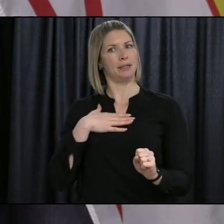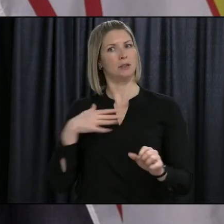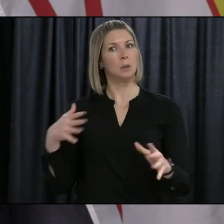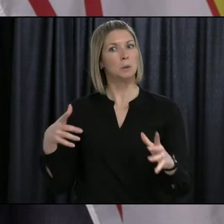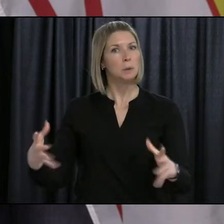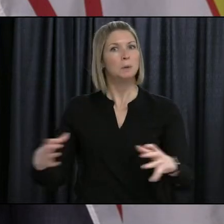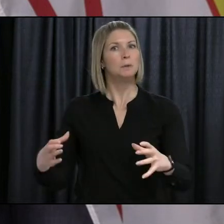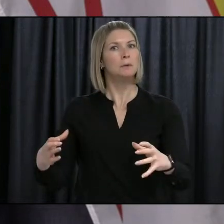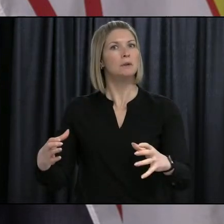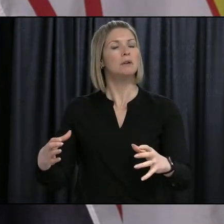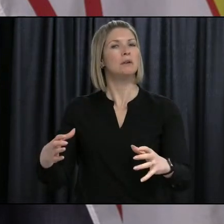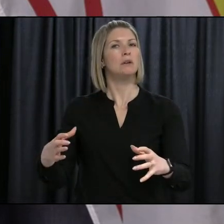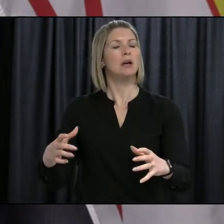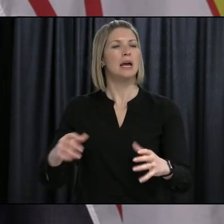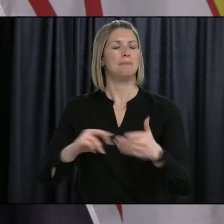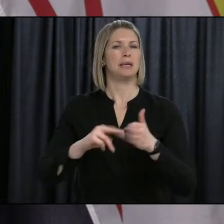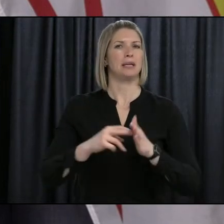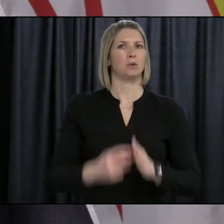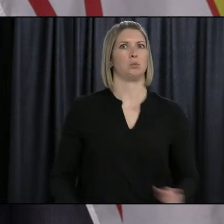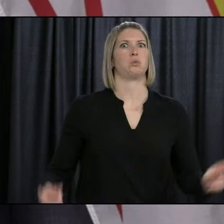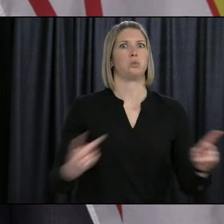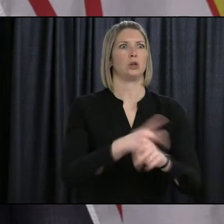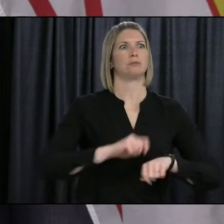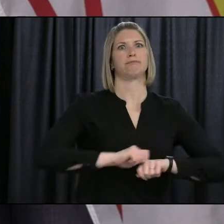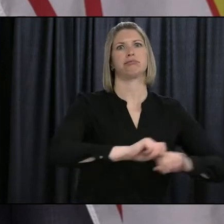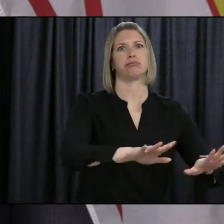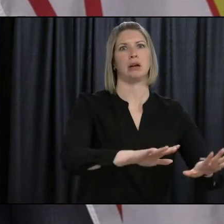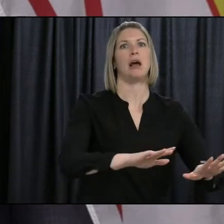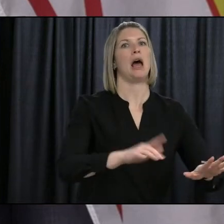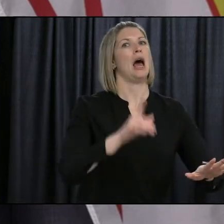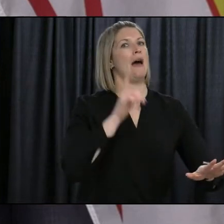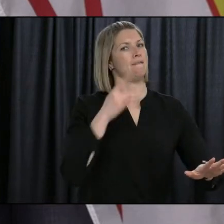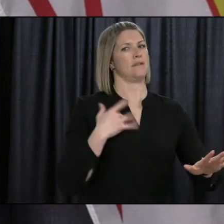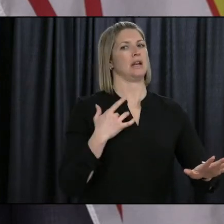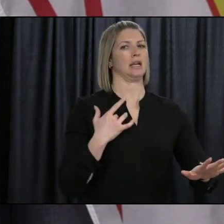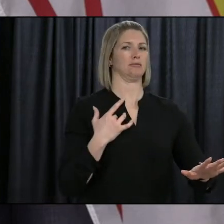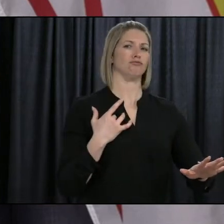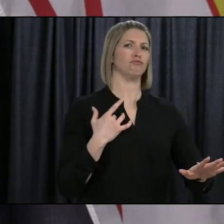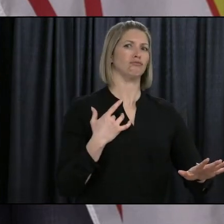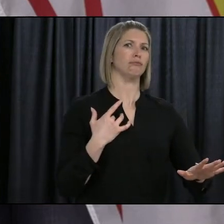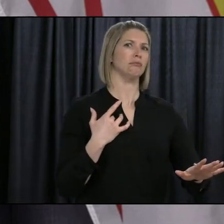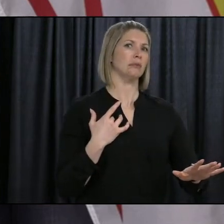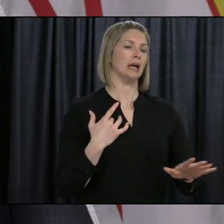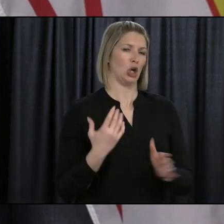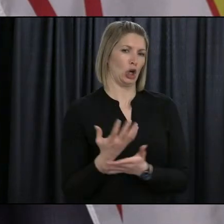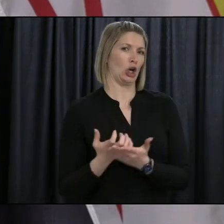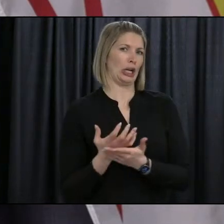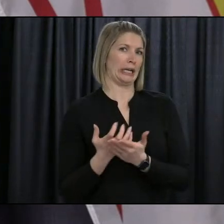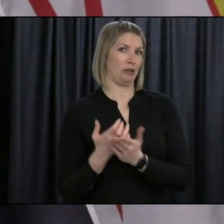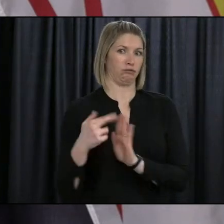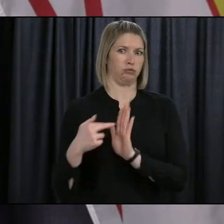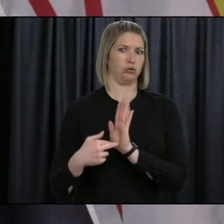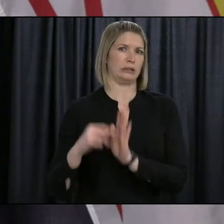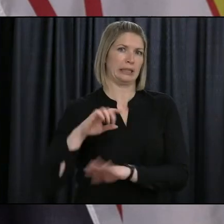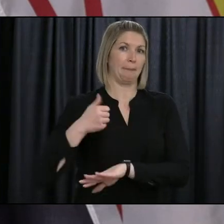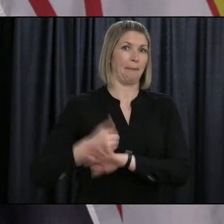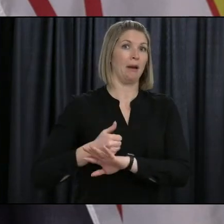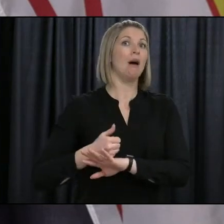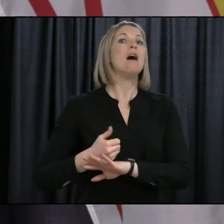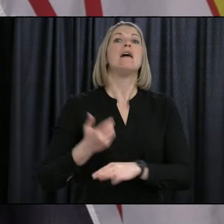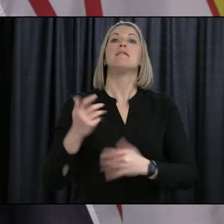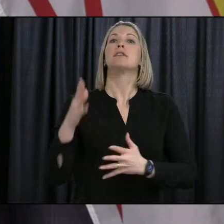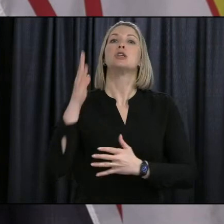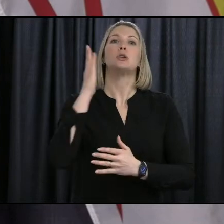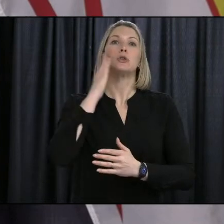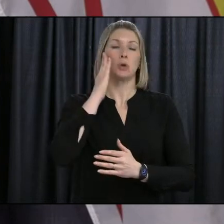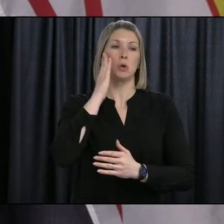to reduce the spread of this variant as much as possible. But I think we will still see cases, and we may